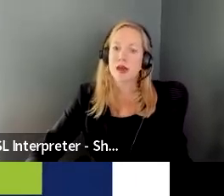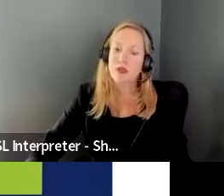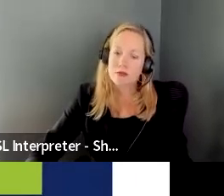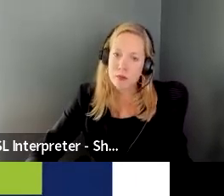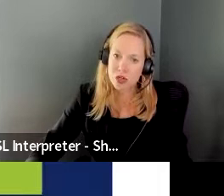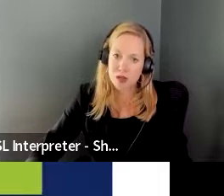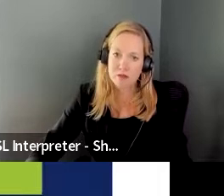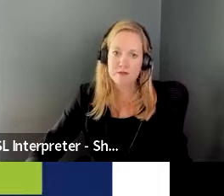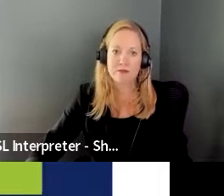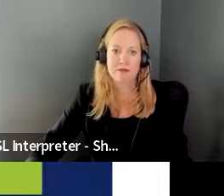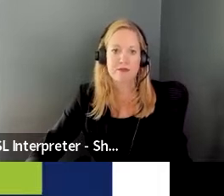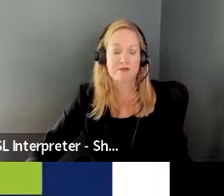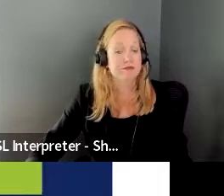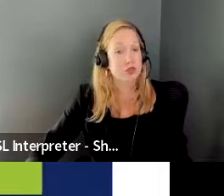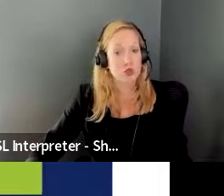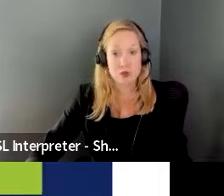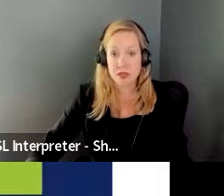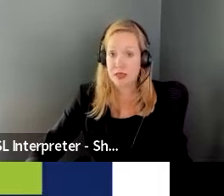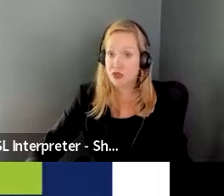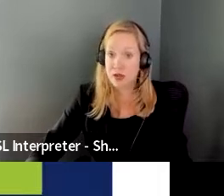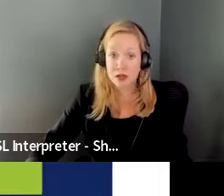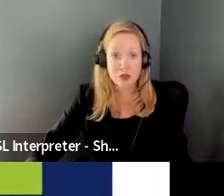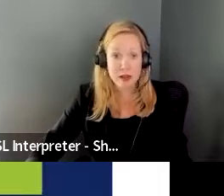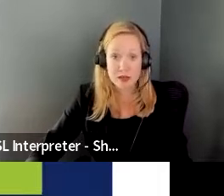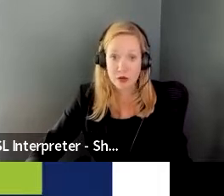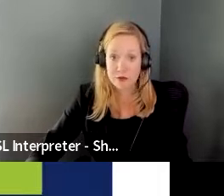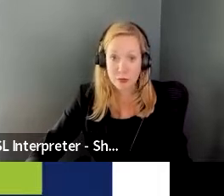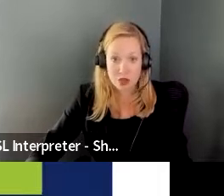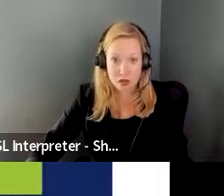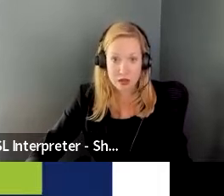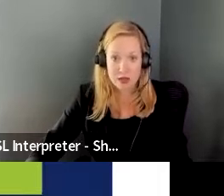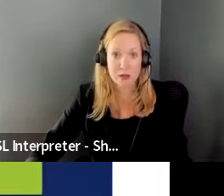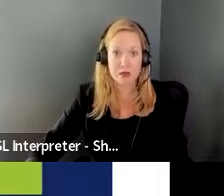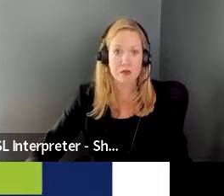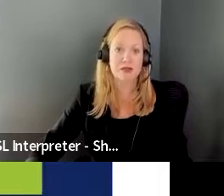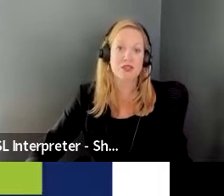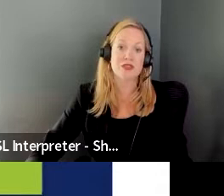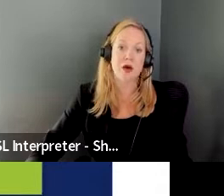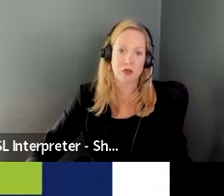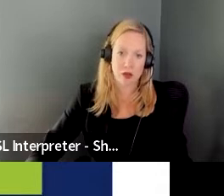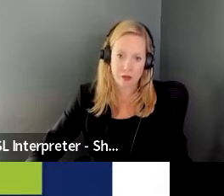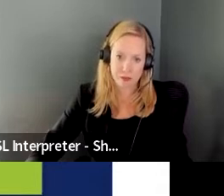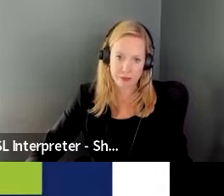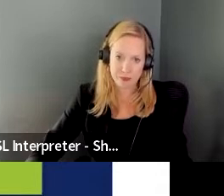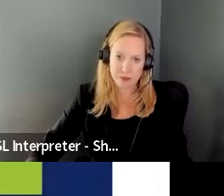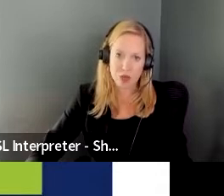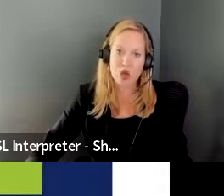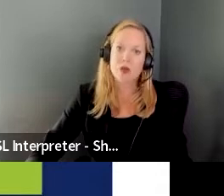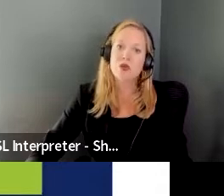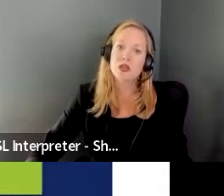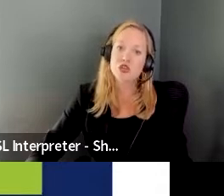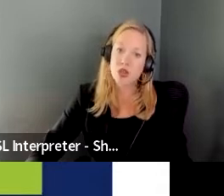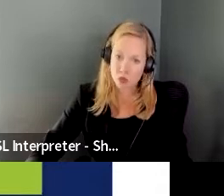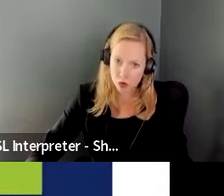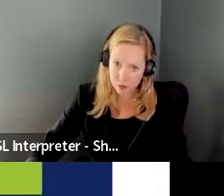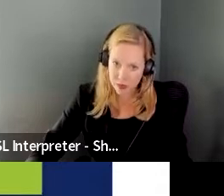access to health information, using the internet to find health information and to be able to make decisions about their health. We